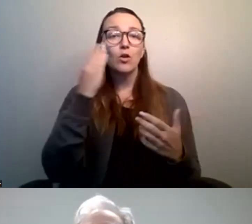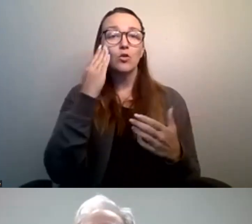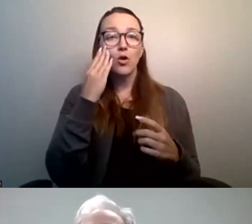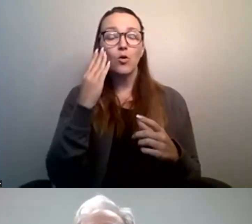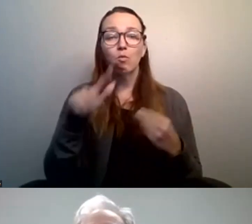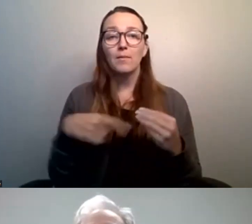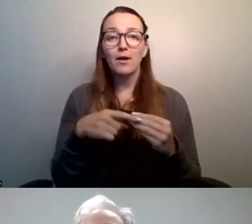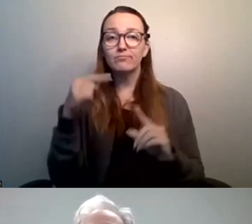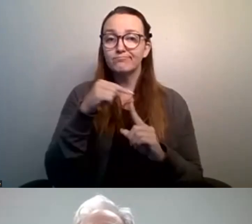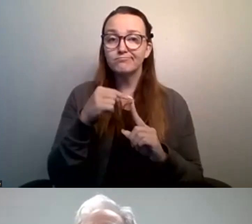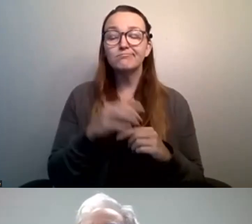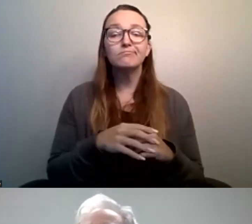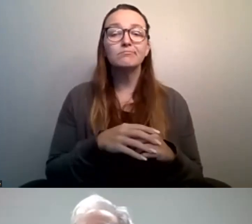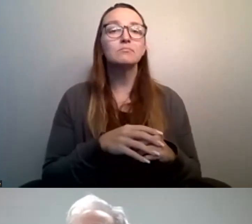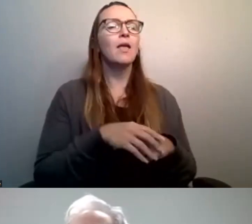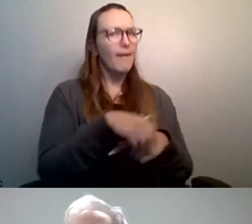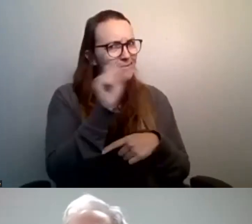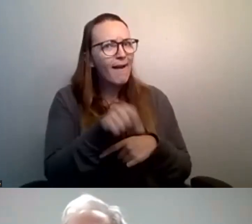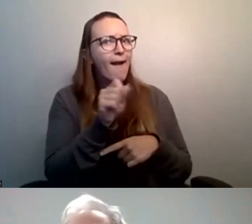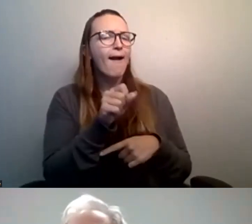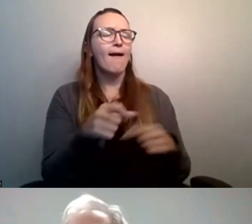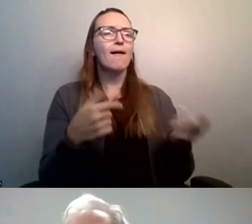Yeah, I'm always a big fan of